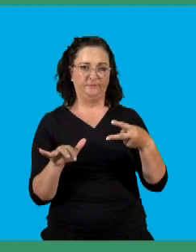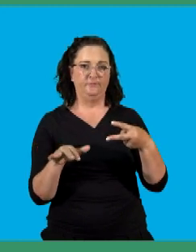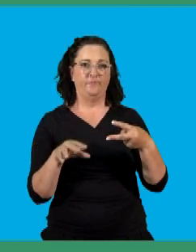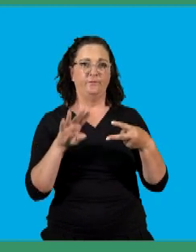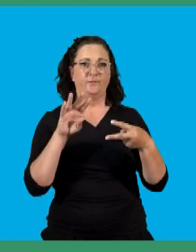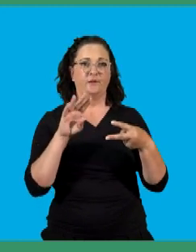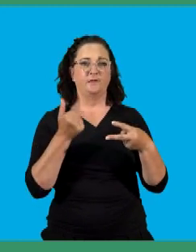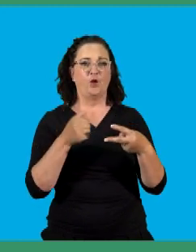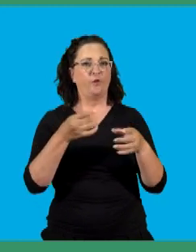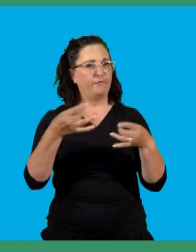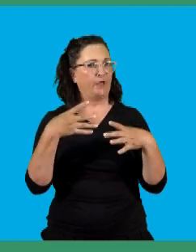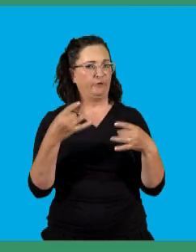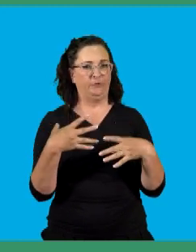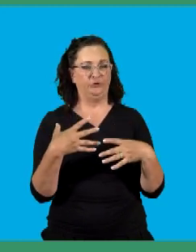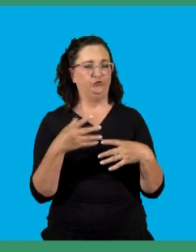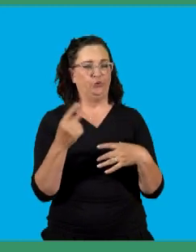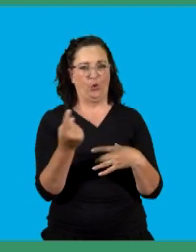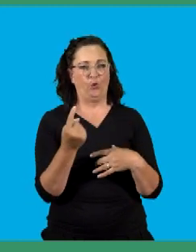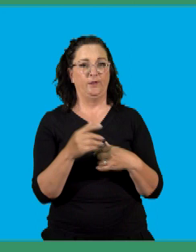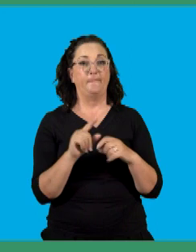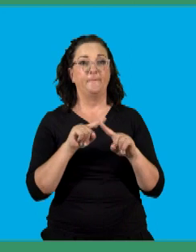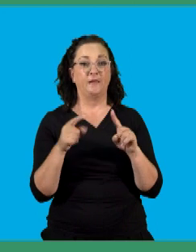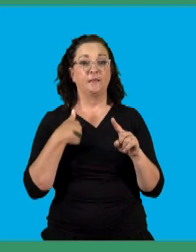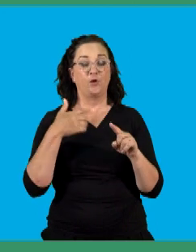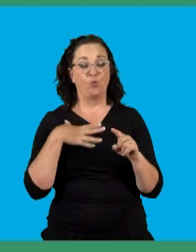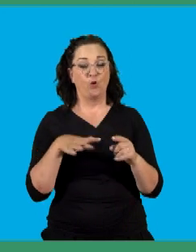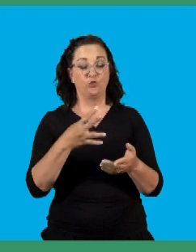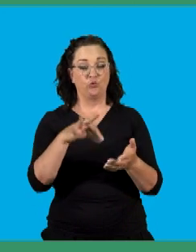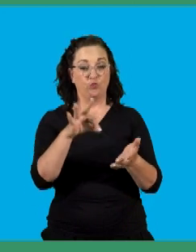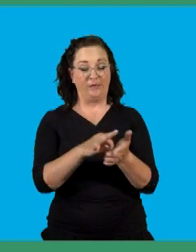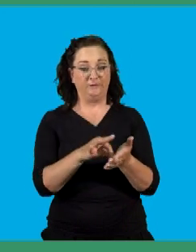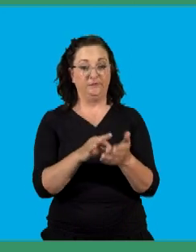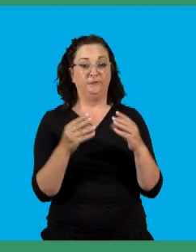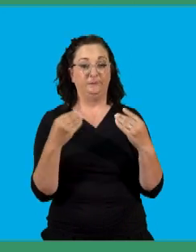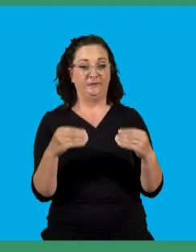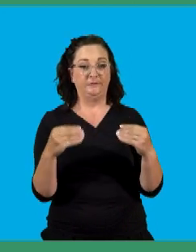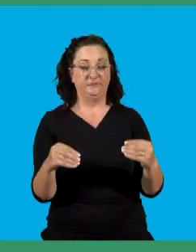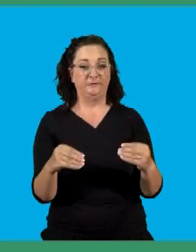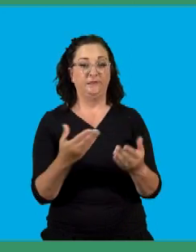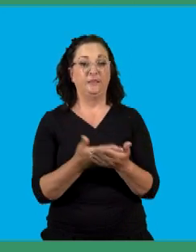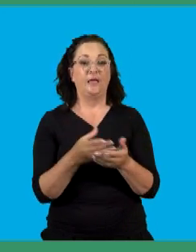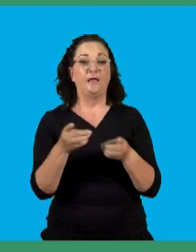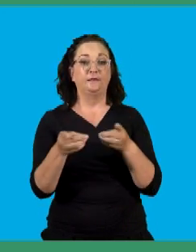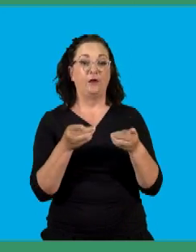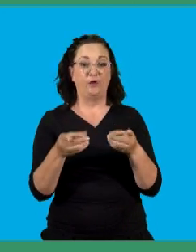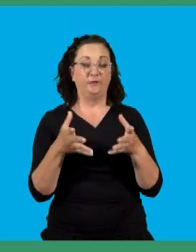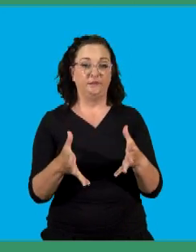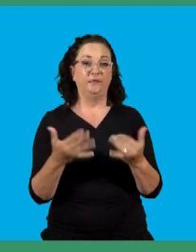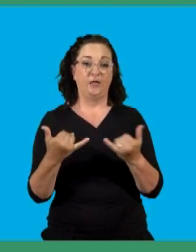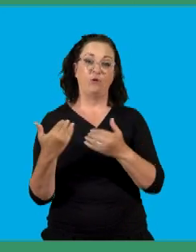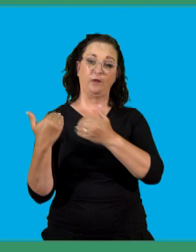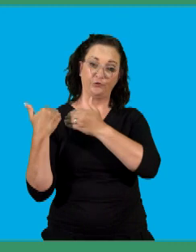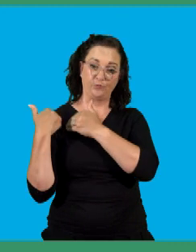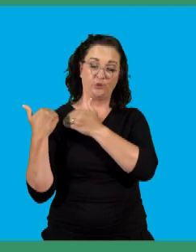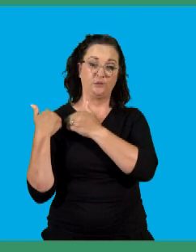MBA, so this is just information. They want to register a business that will make the directors liable for